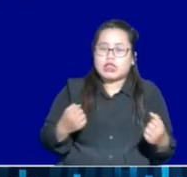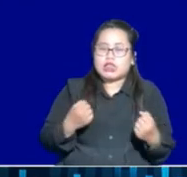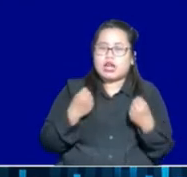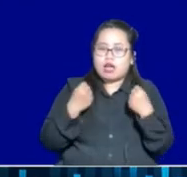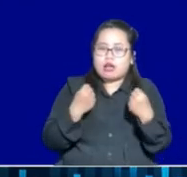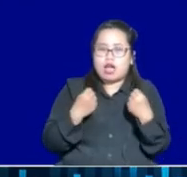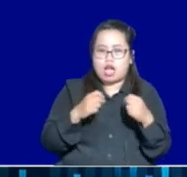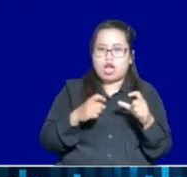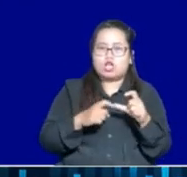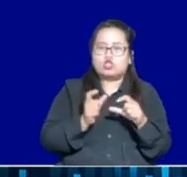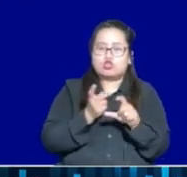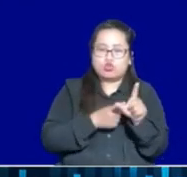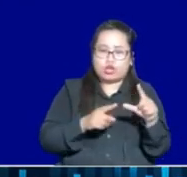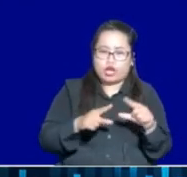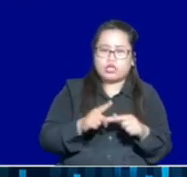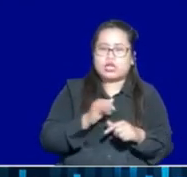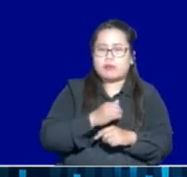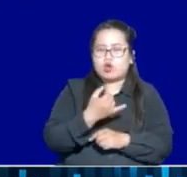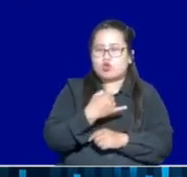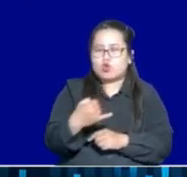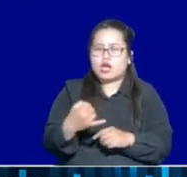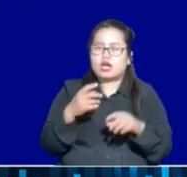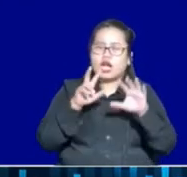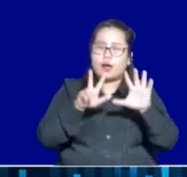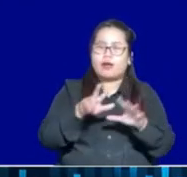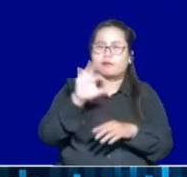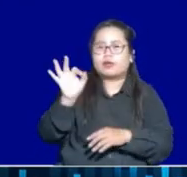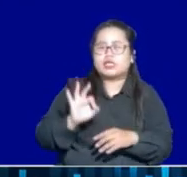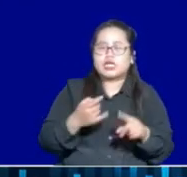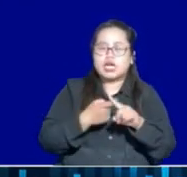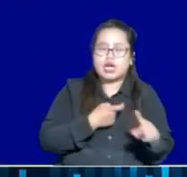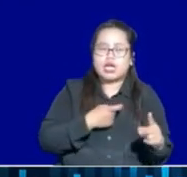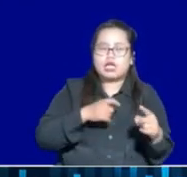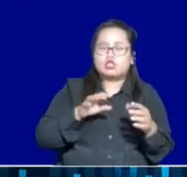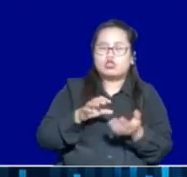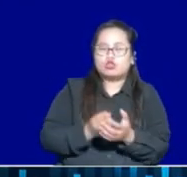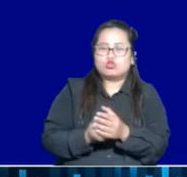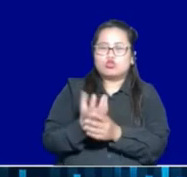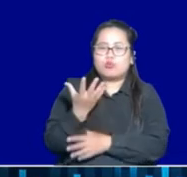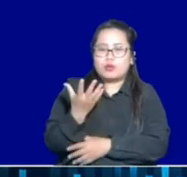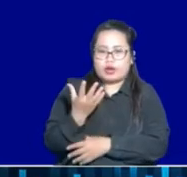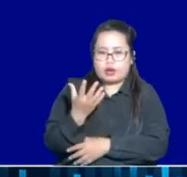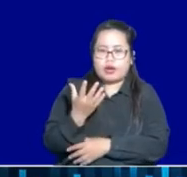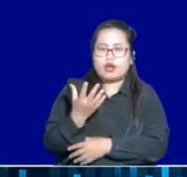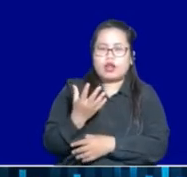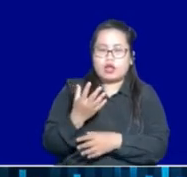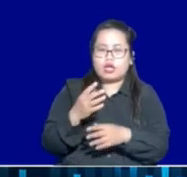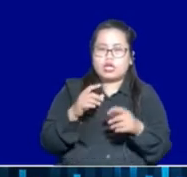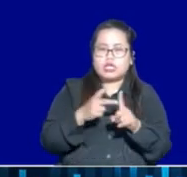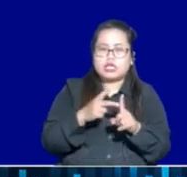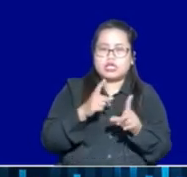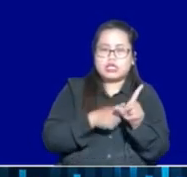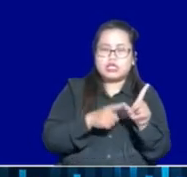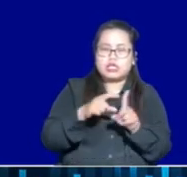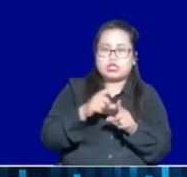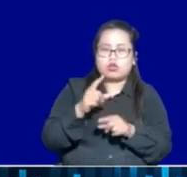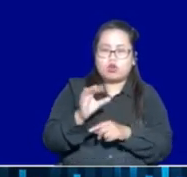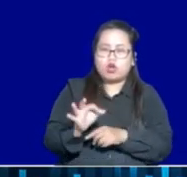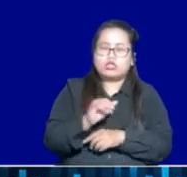hydro potential, and less than 0.5% of your wind potential. Now, so that means that there's